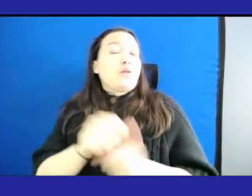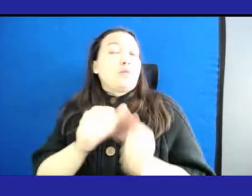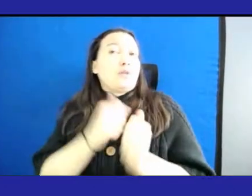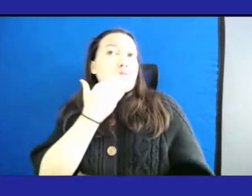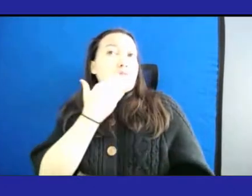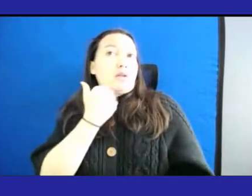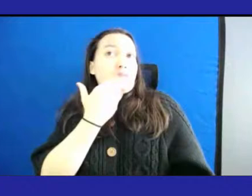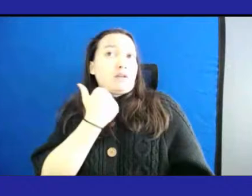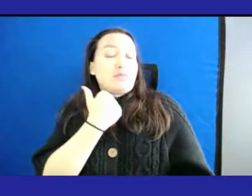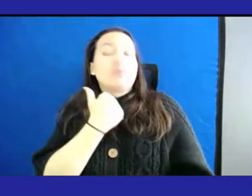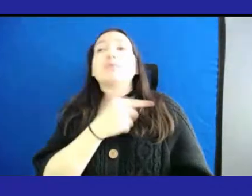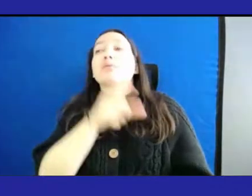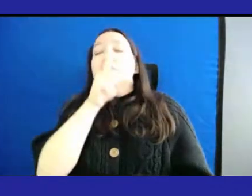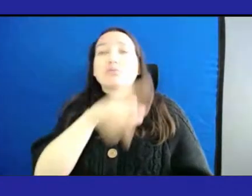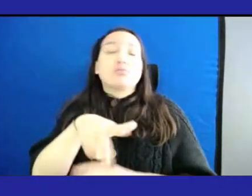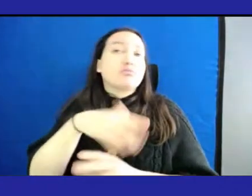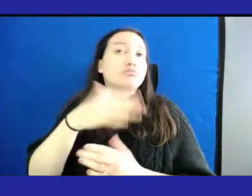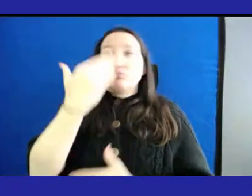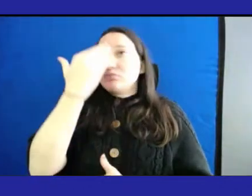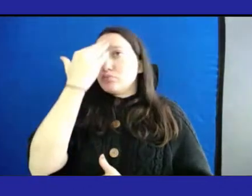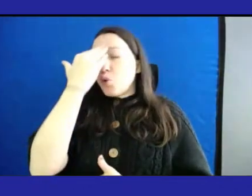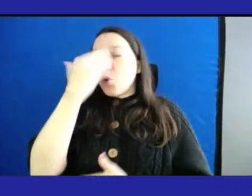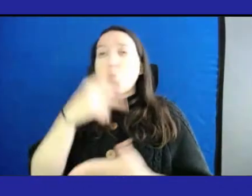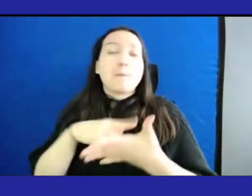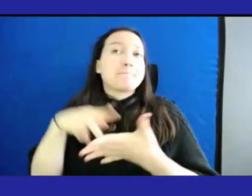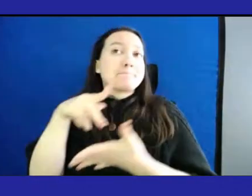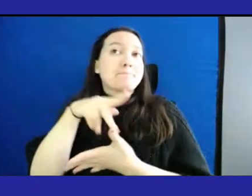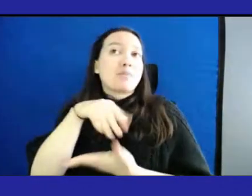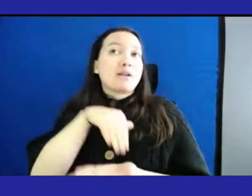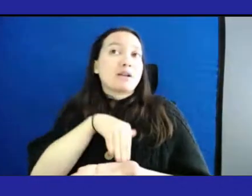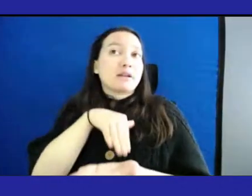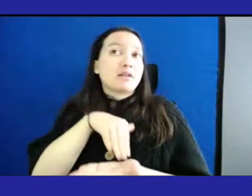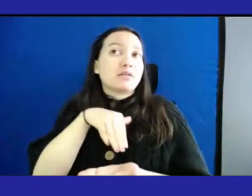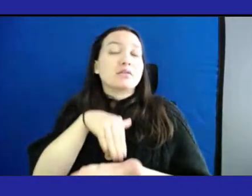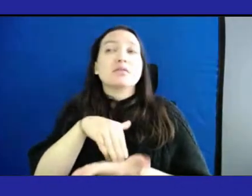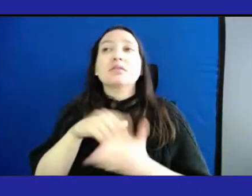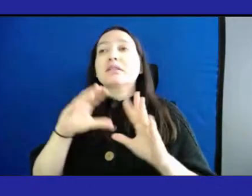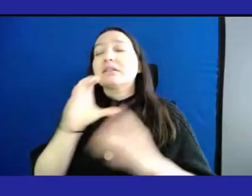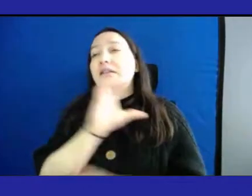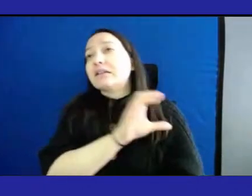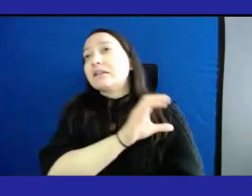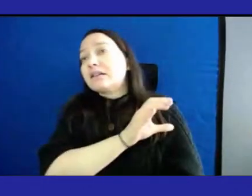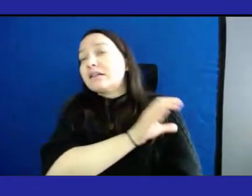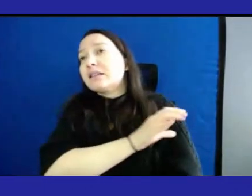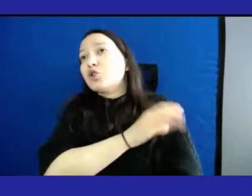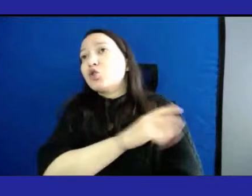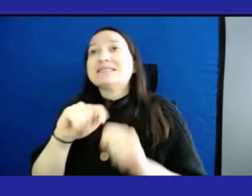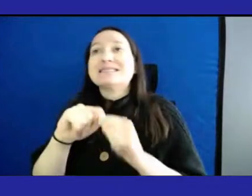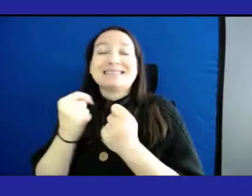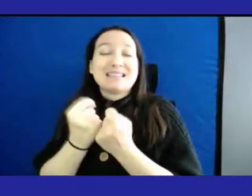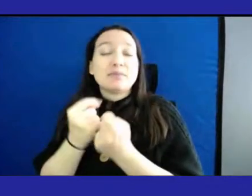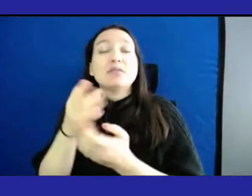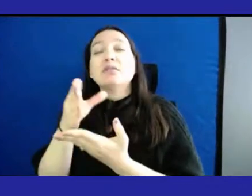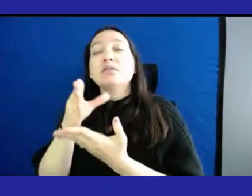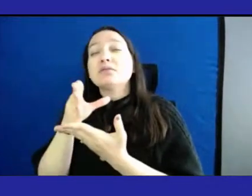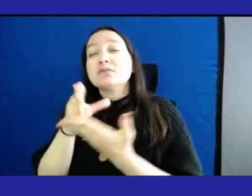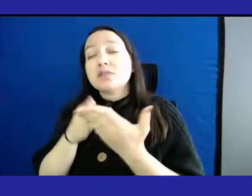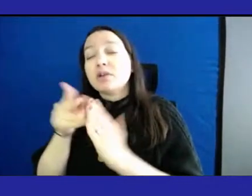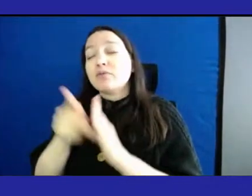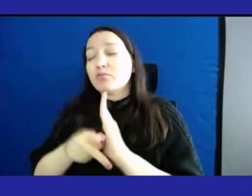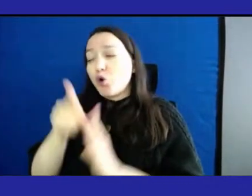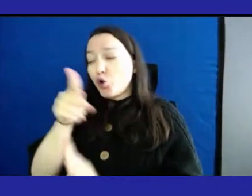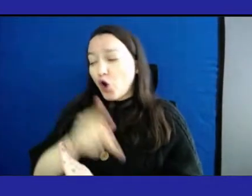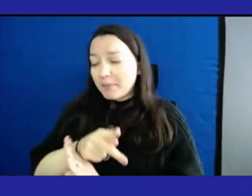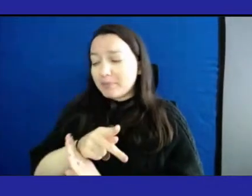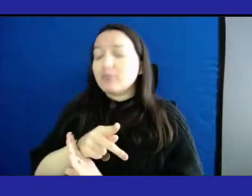really anchors on having knowledgeable primary care providers and clinical teams. So some of the programs that we've had, we